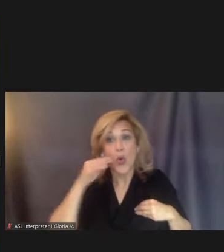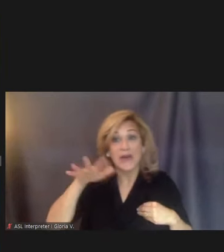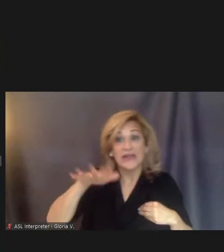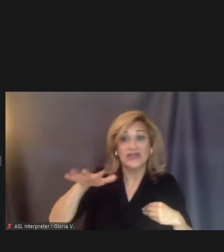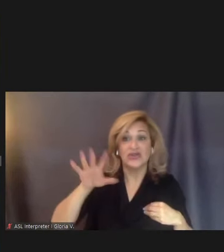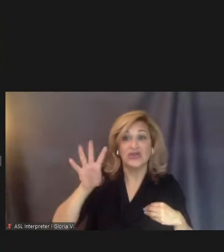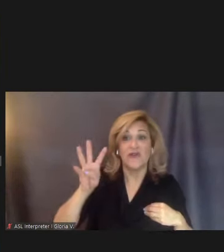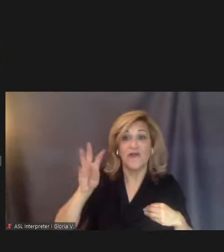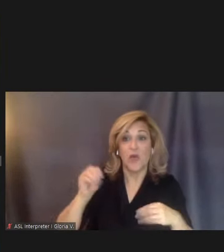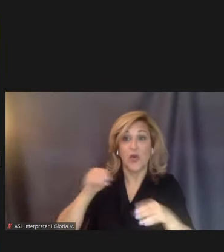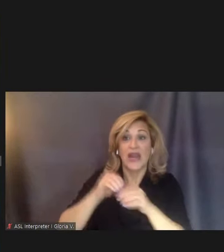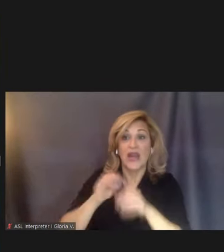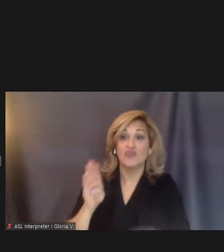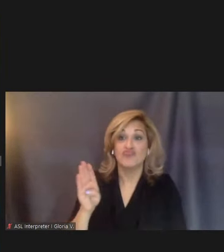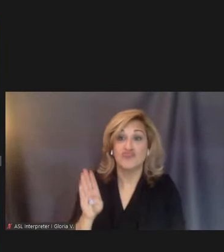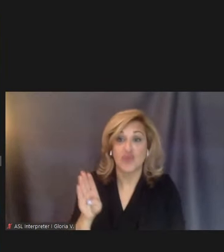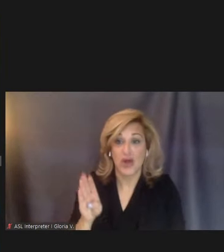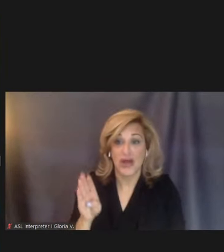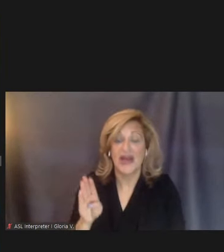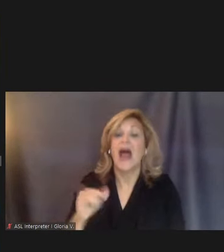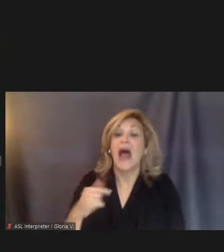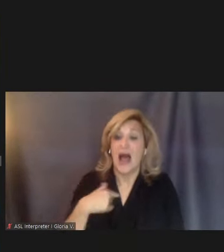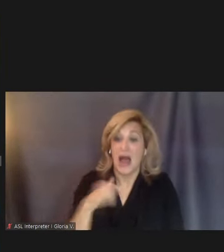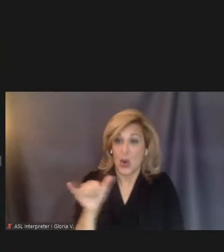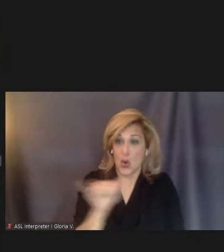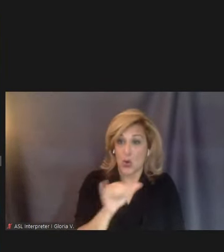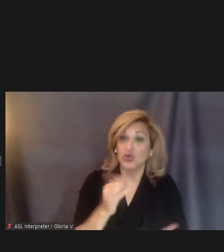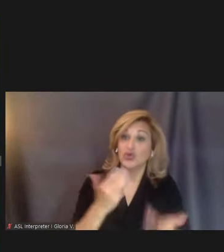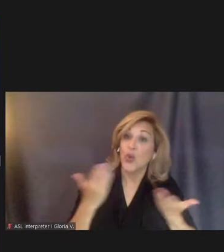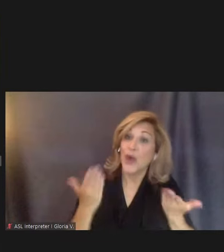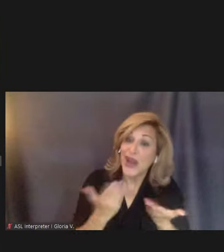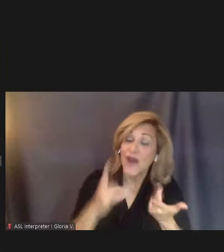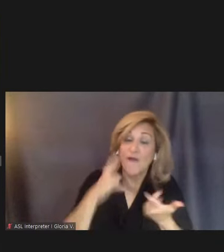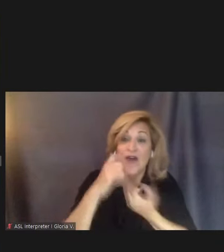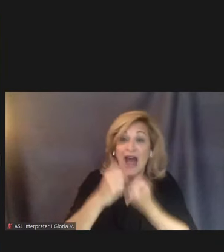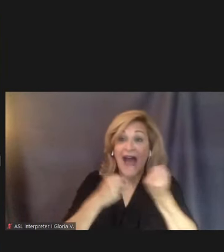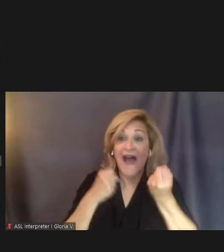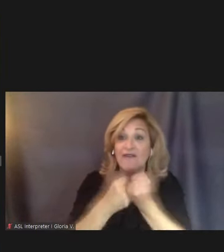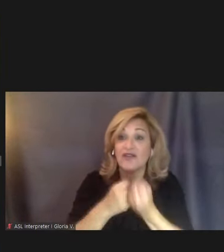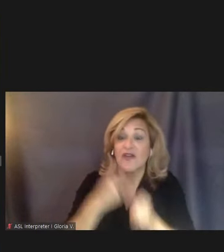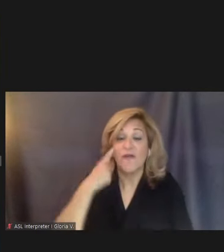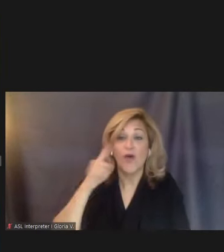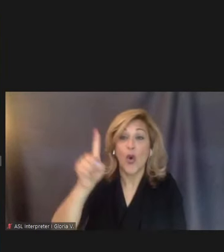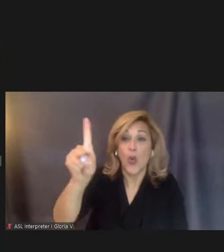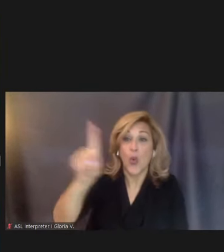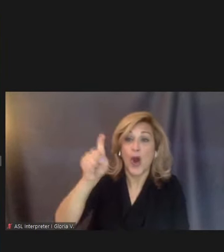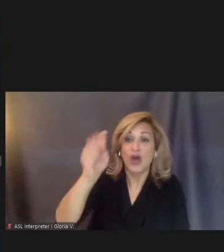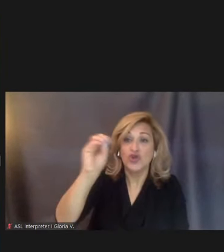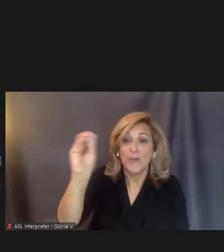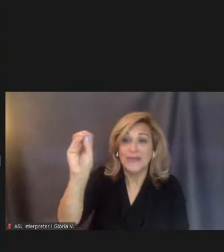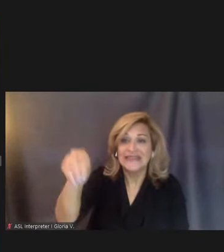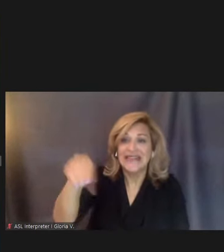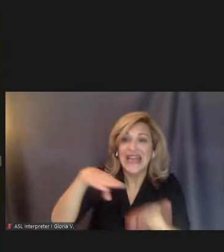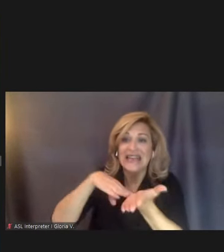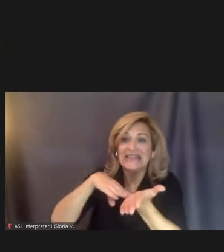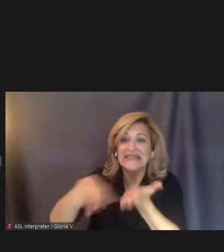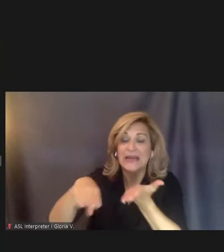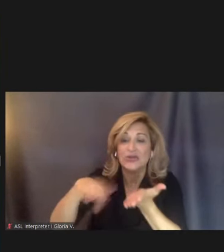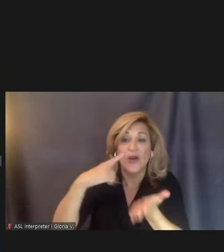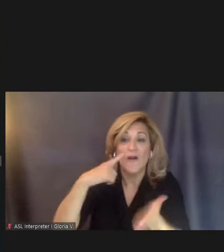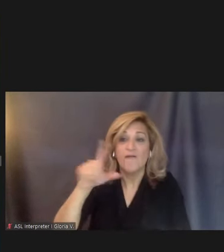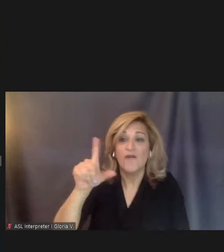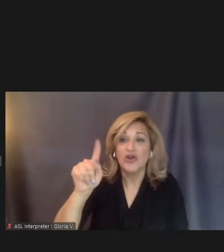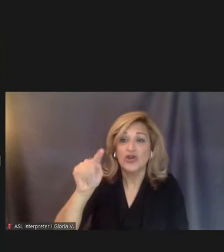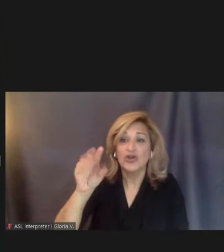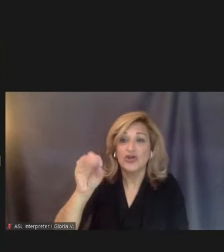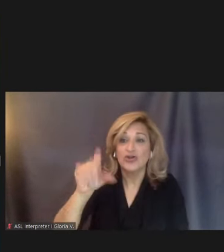in Brooklyn, and I too am here to advocate for a 100% exemption to the tolling program